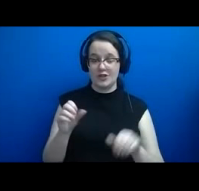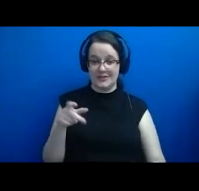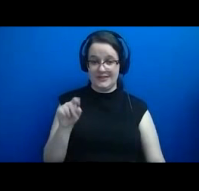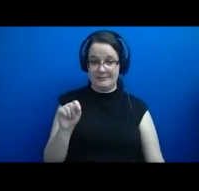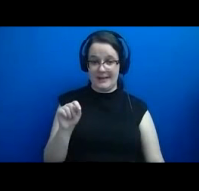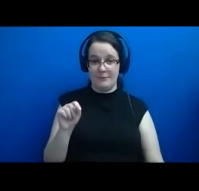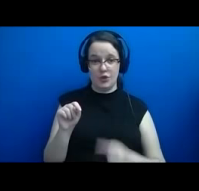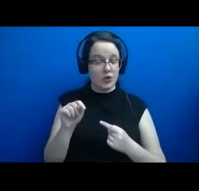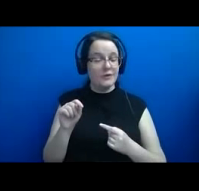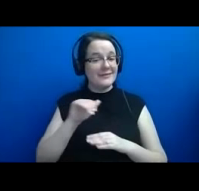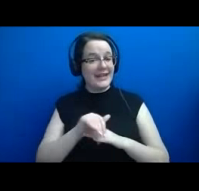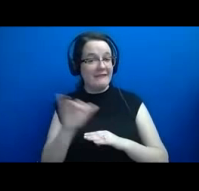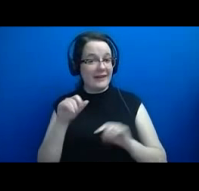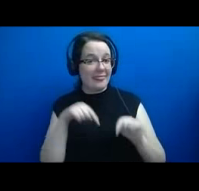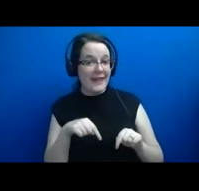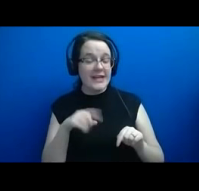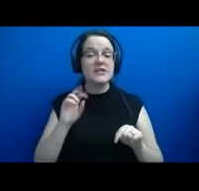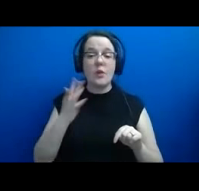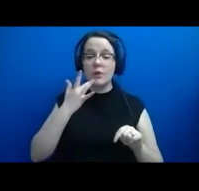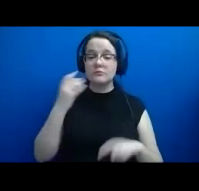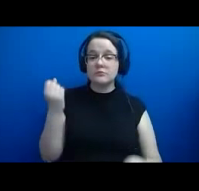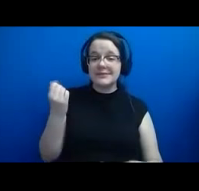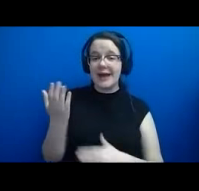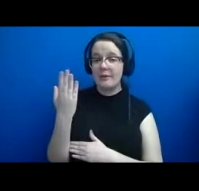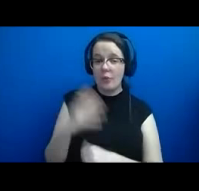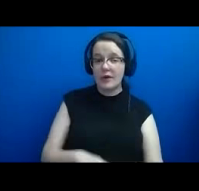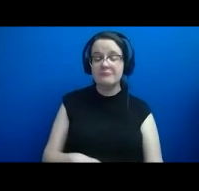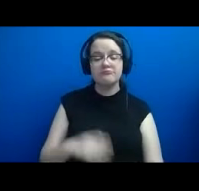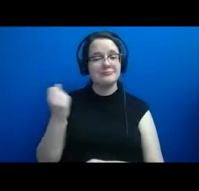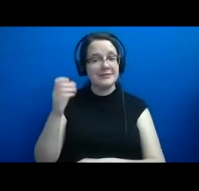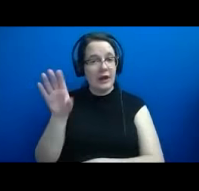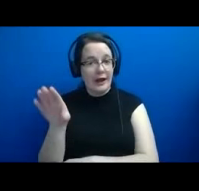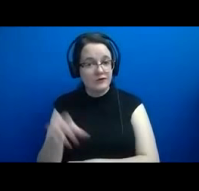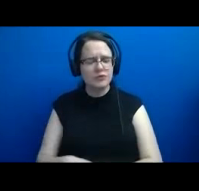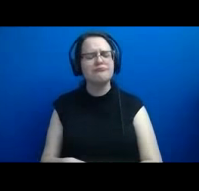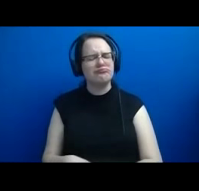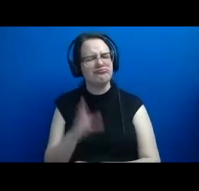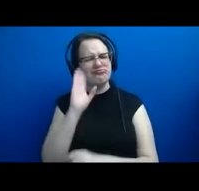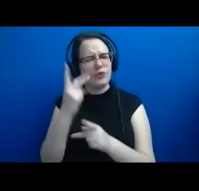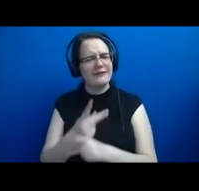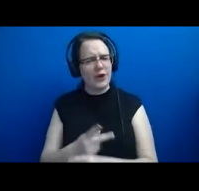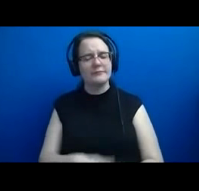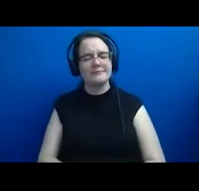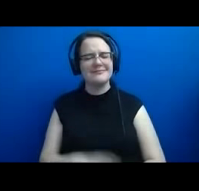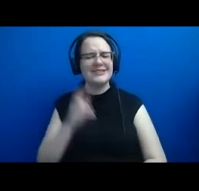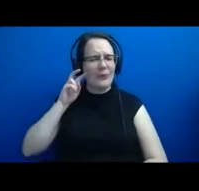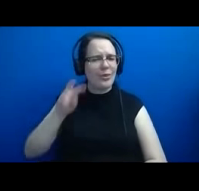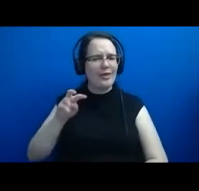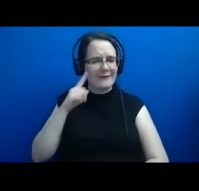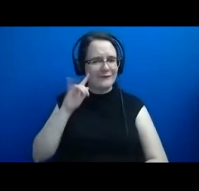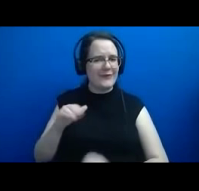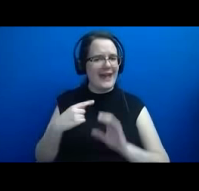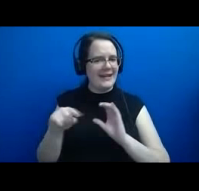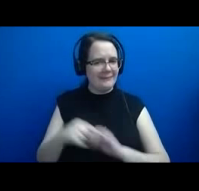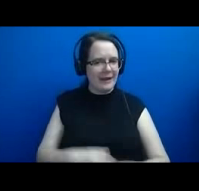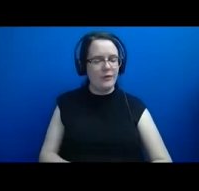an evening like we did this, or a Saturday morning or Saturday afternoon, we'll figure that out. So look out for that. Look out for some